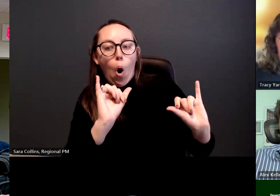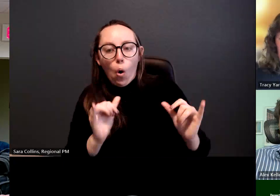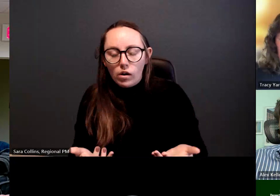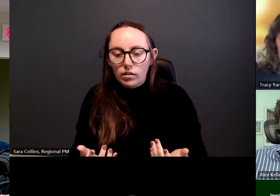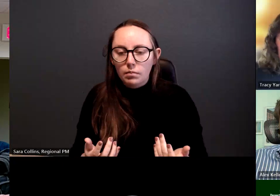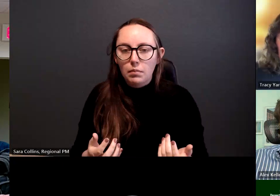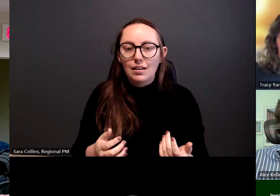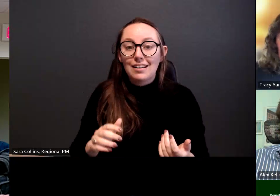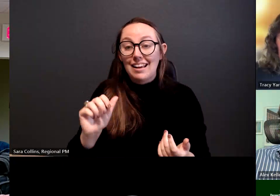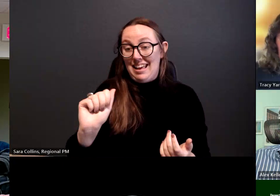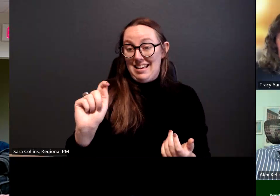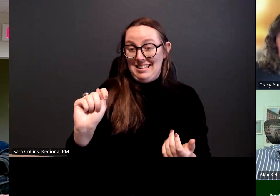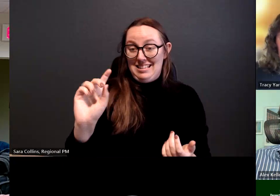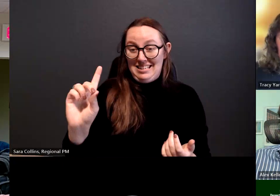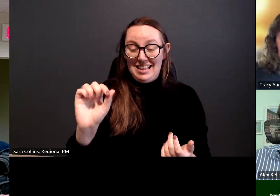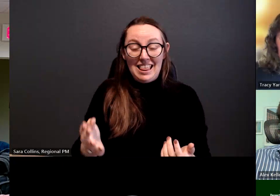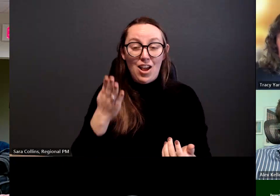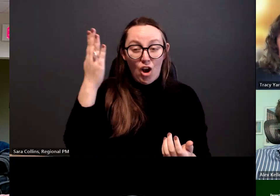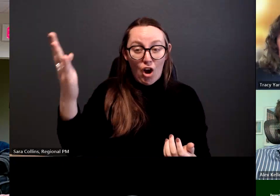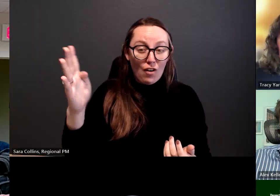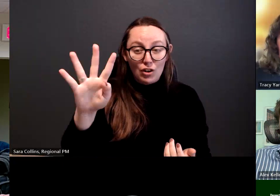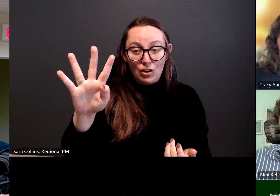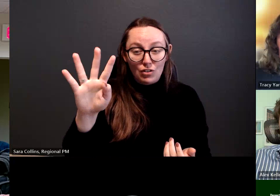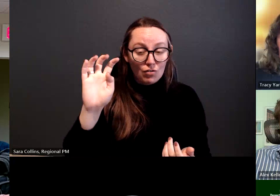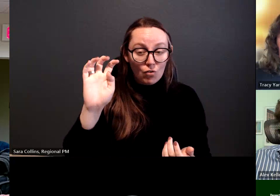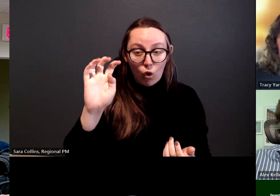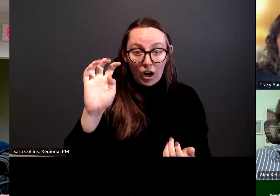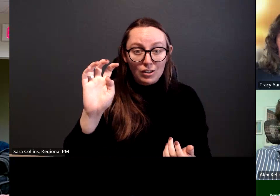offered in their secret plan to the governor,